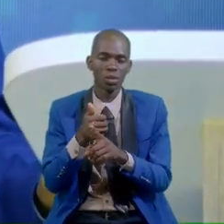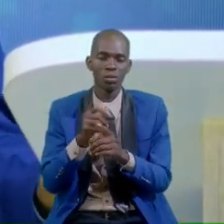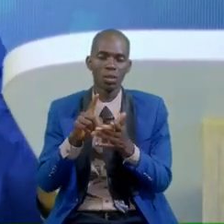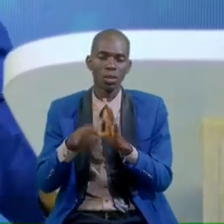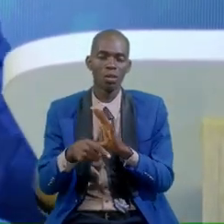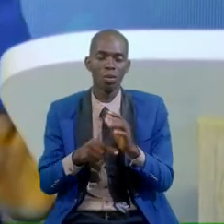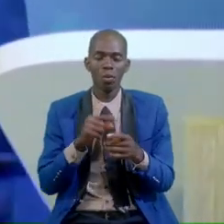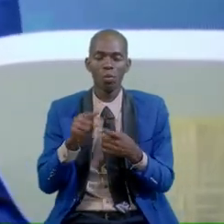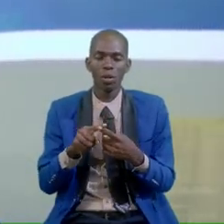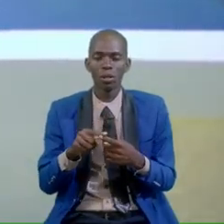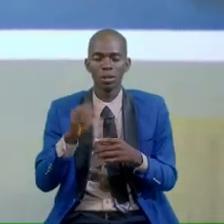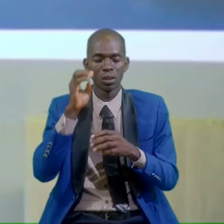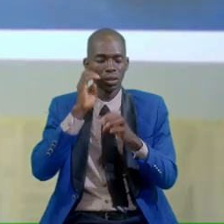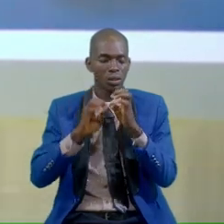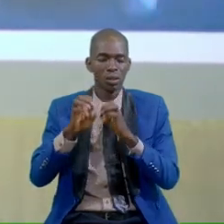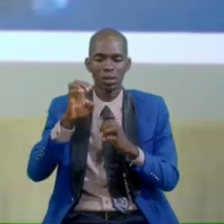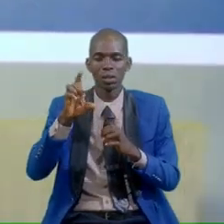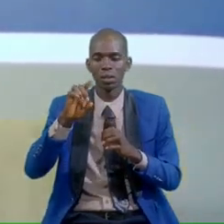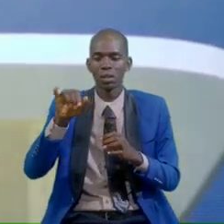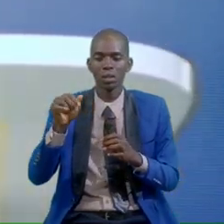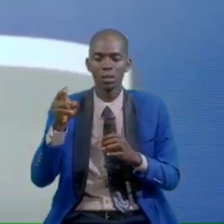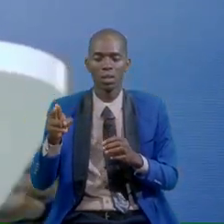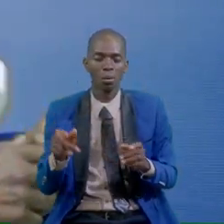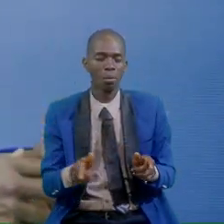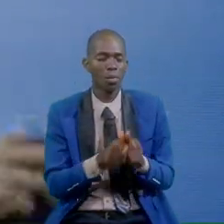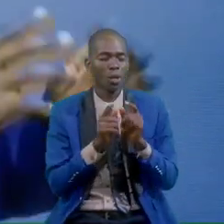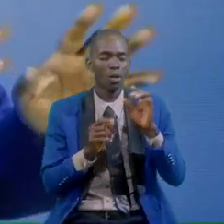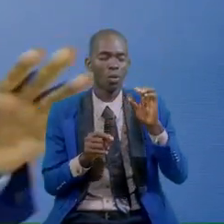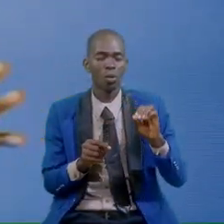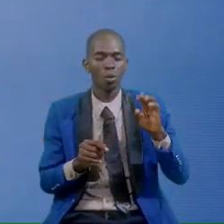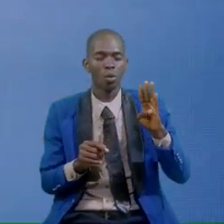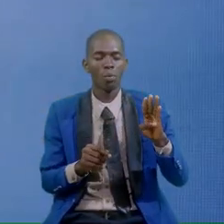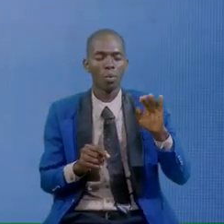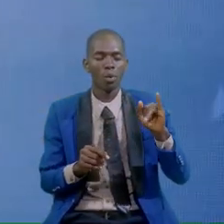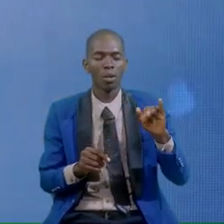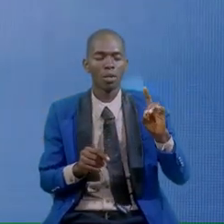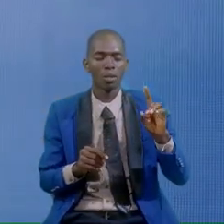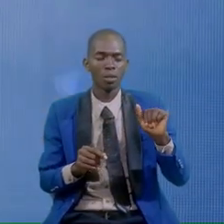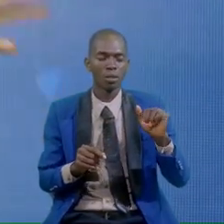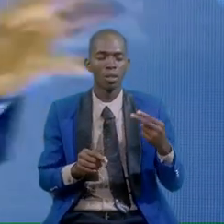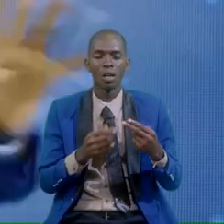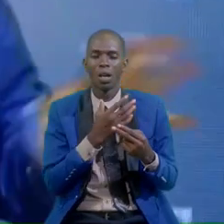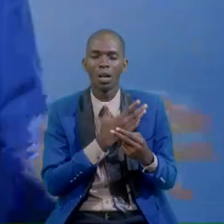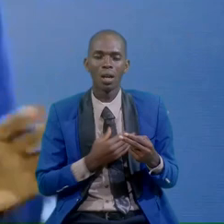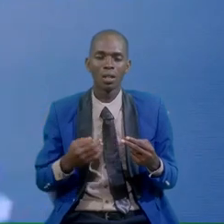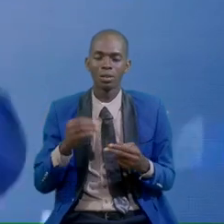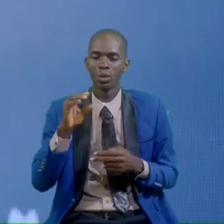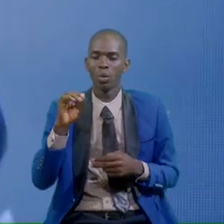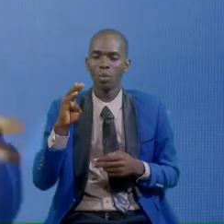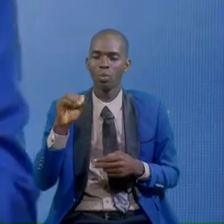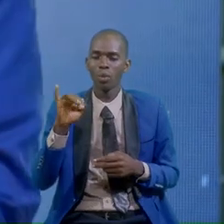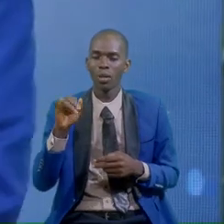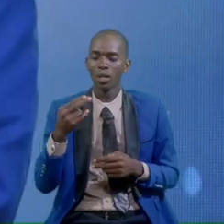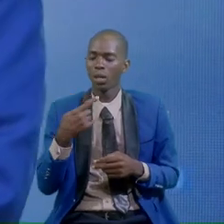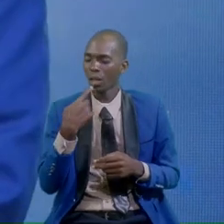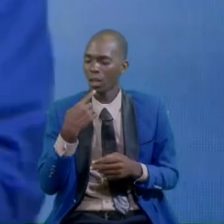Obadiah, and Elijah said, Obadiah, he said, are you that my Lord? There is no place